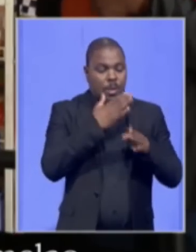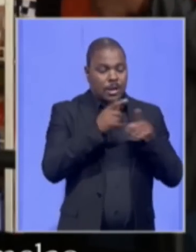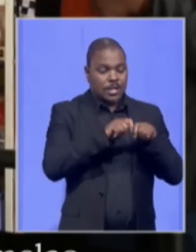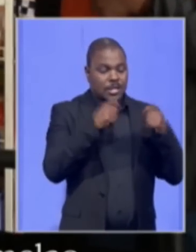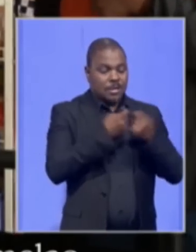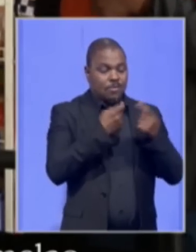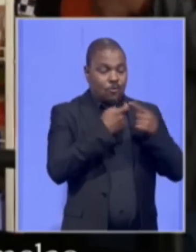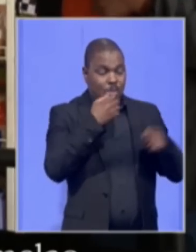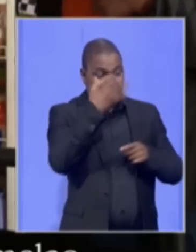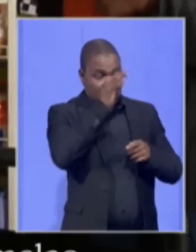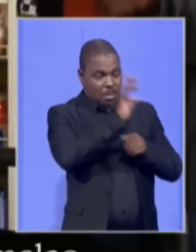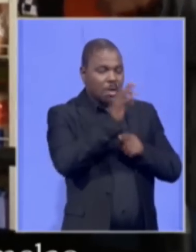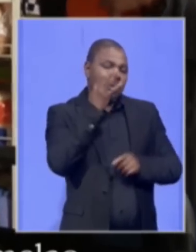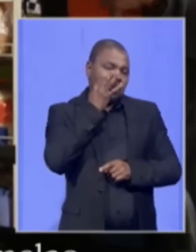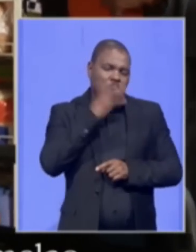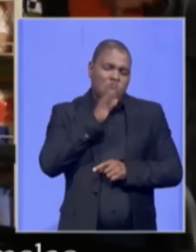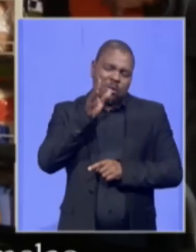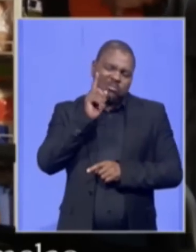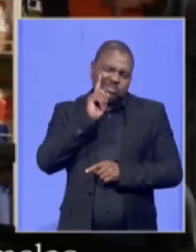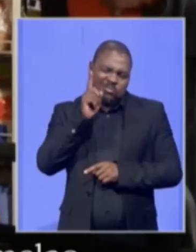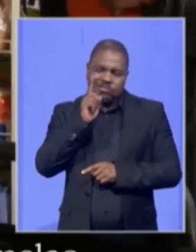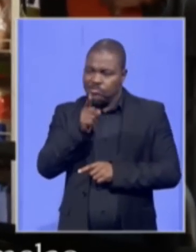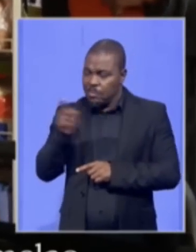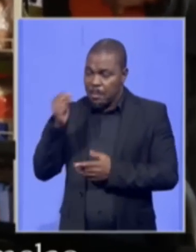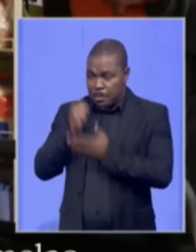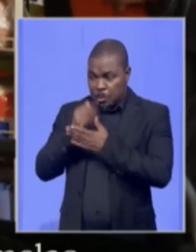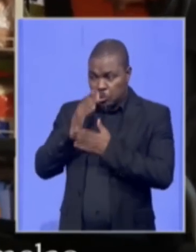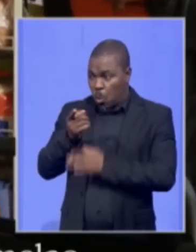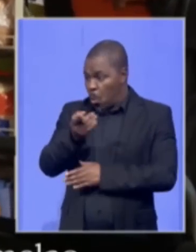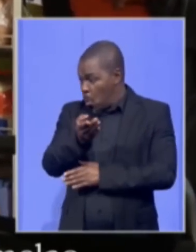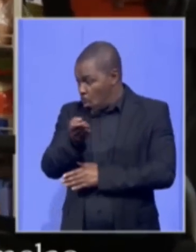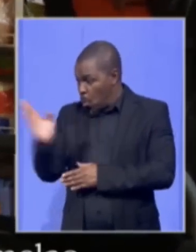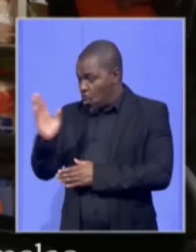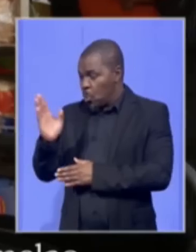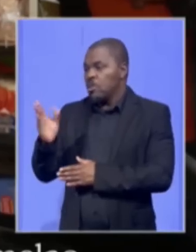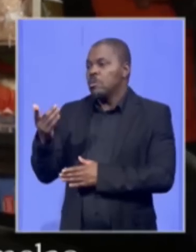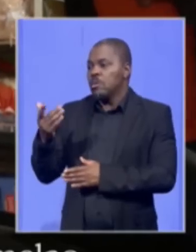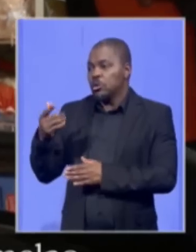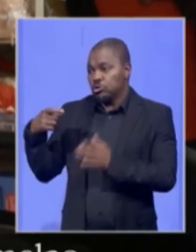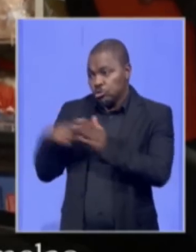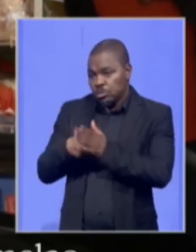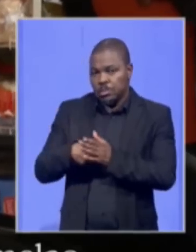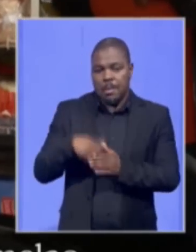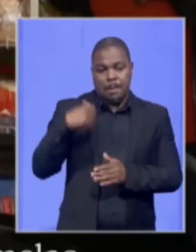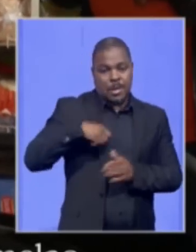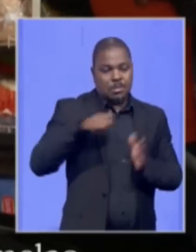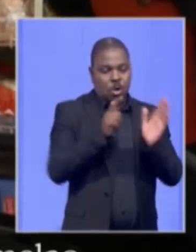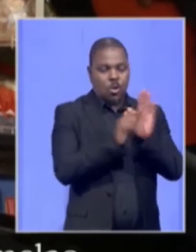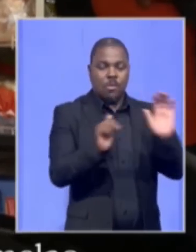tla matlafatša masolo a go kgonthišiša gore mabenkele a obamela melao ya mmasepala.